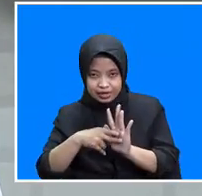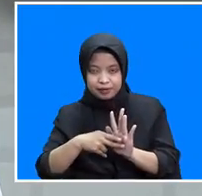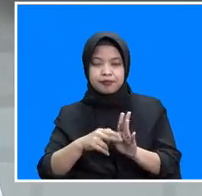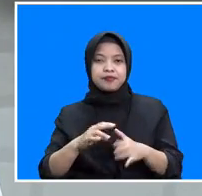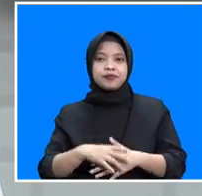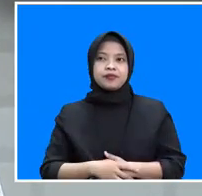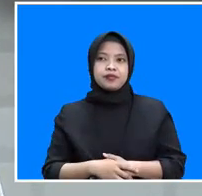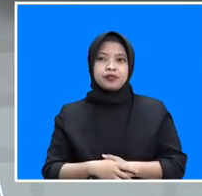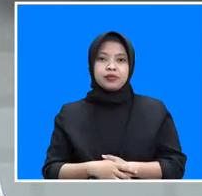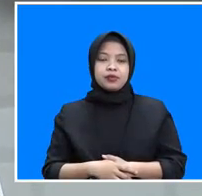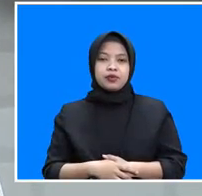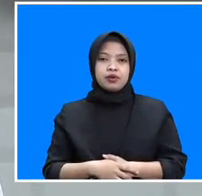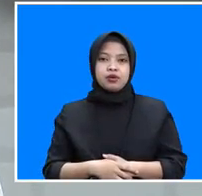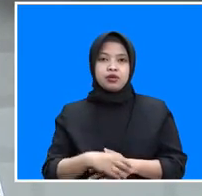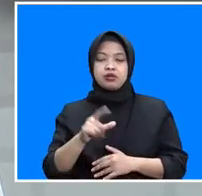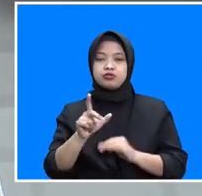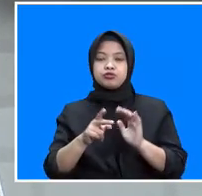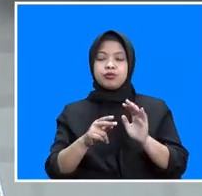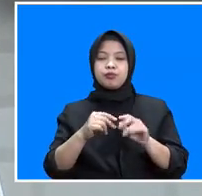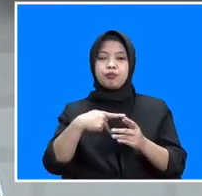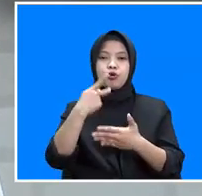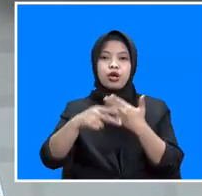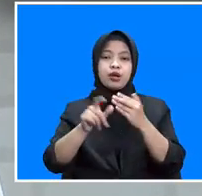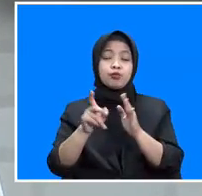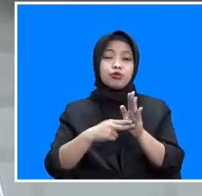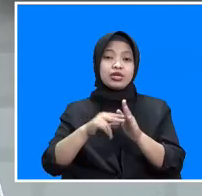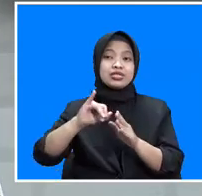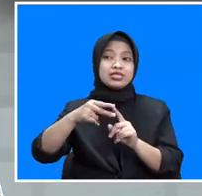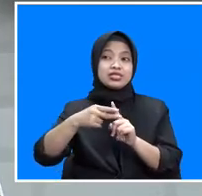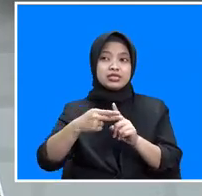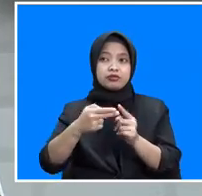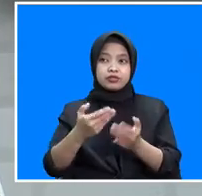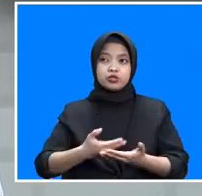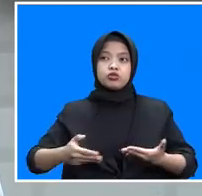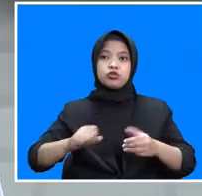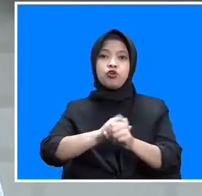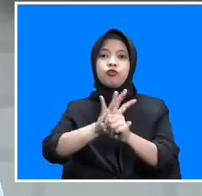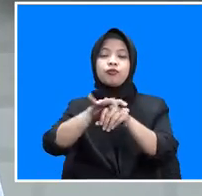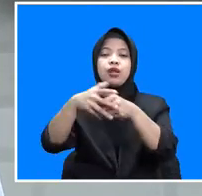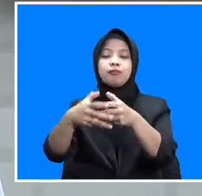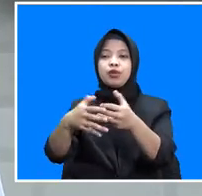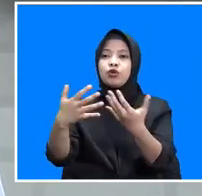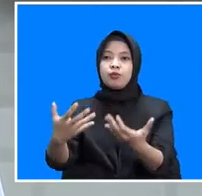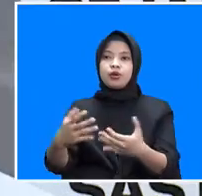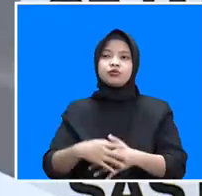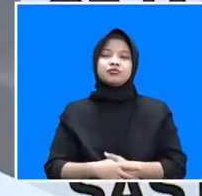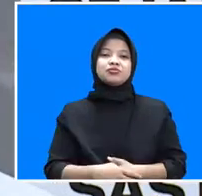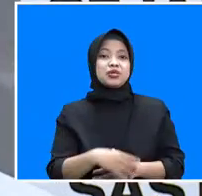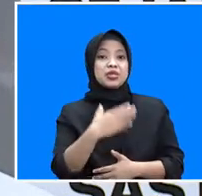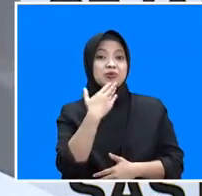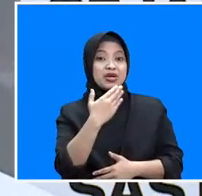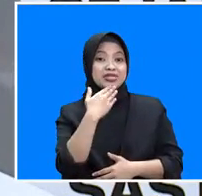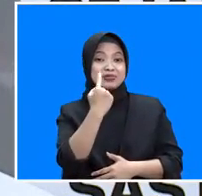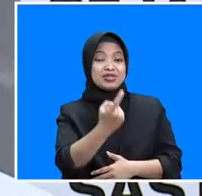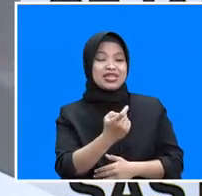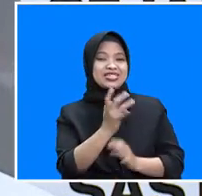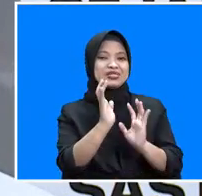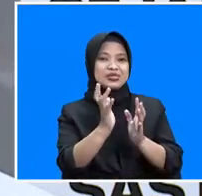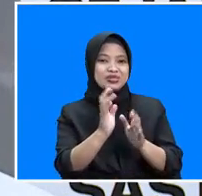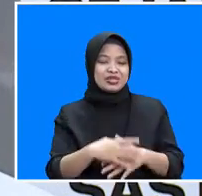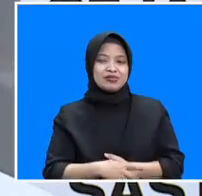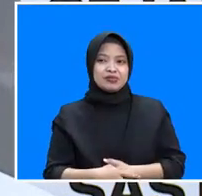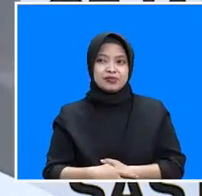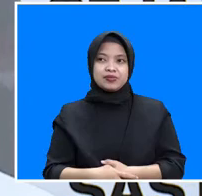the UNICEF priority programs to address the impact of COVID-19 pandemic? Well, thank you so much for the